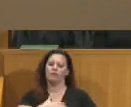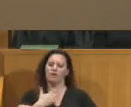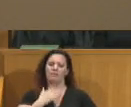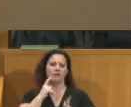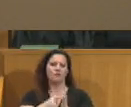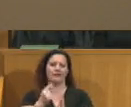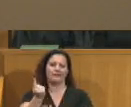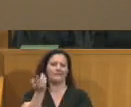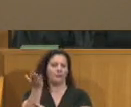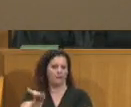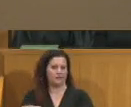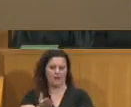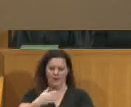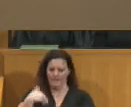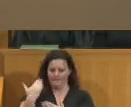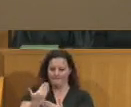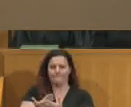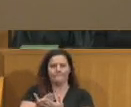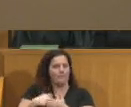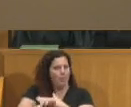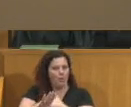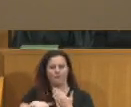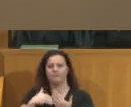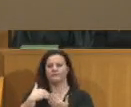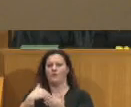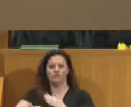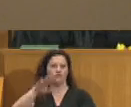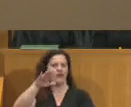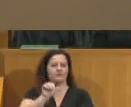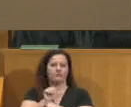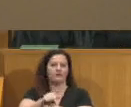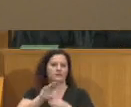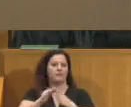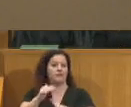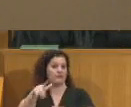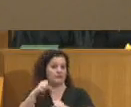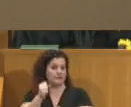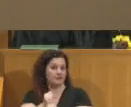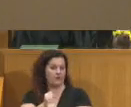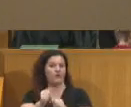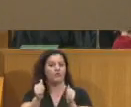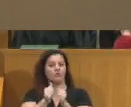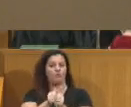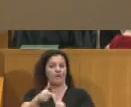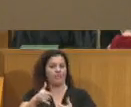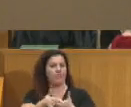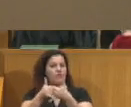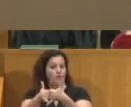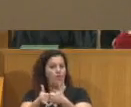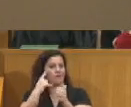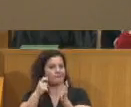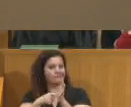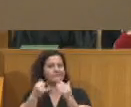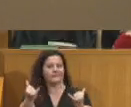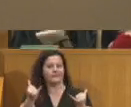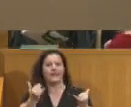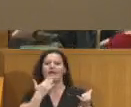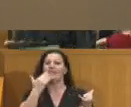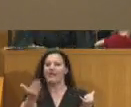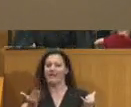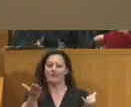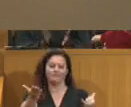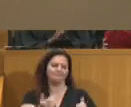as a financial executive with Bank of America and as the current Chief Consumer Officer of Novant Health has provided opportunities